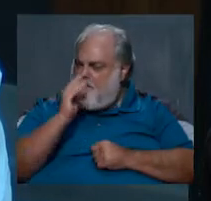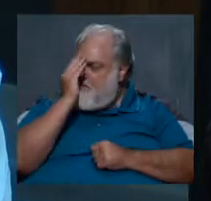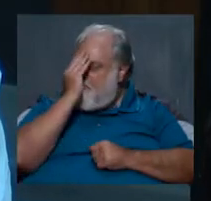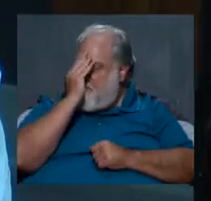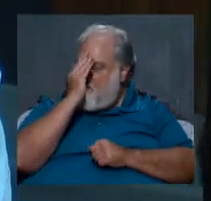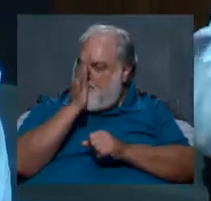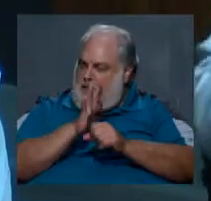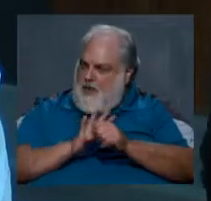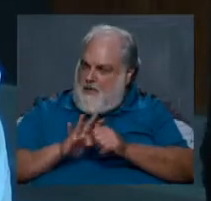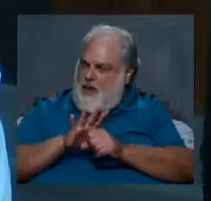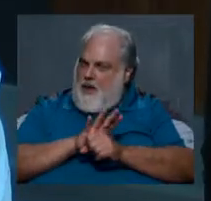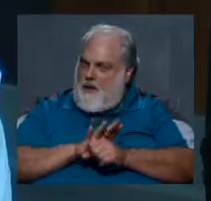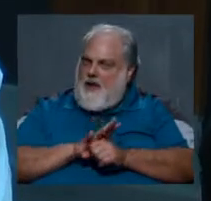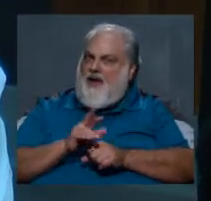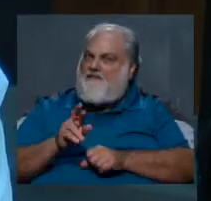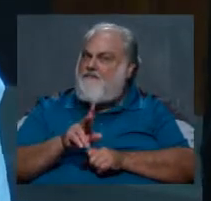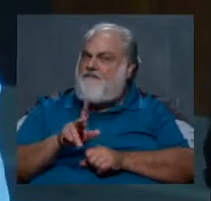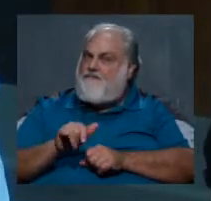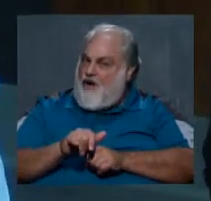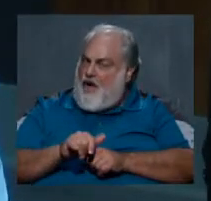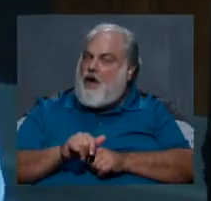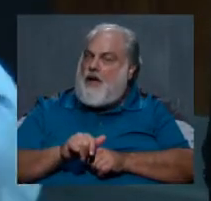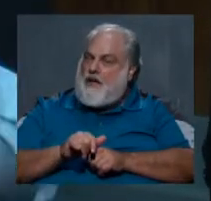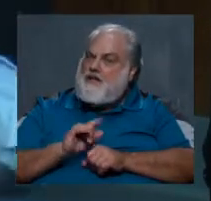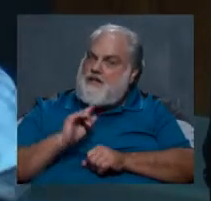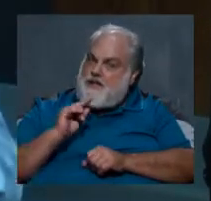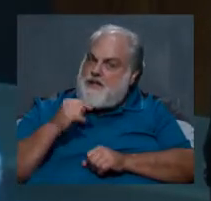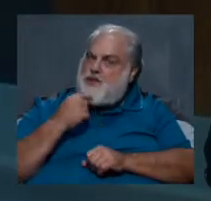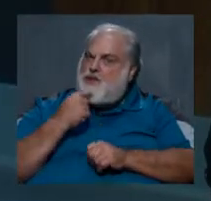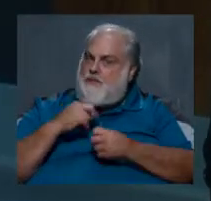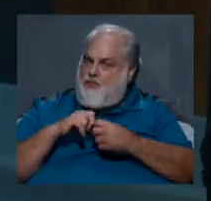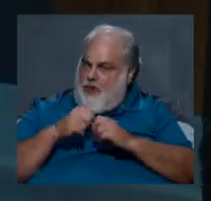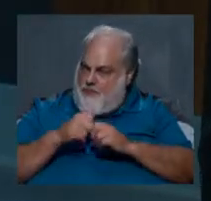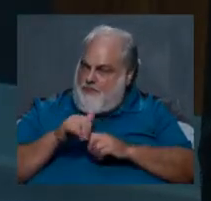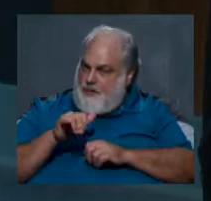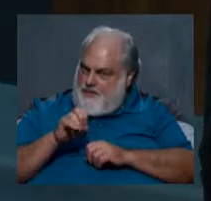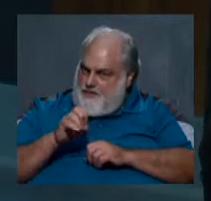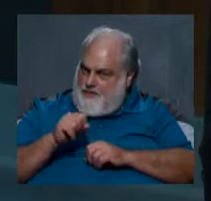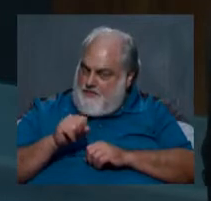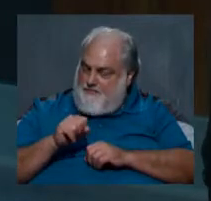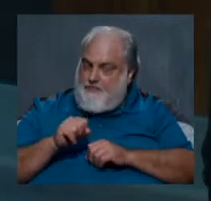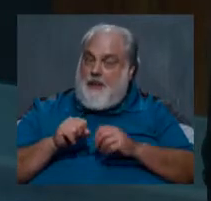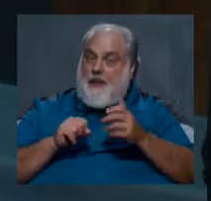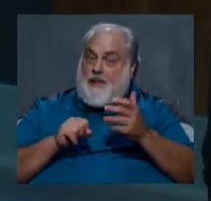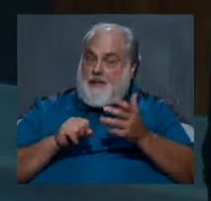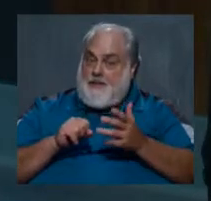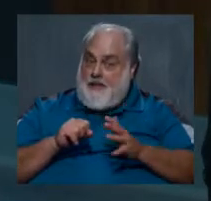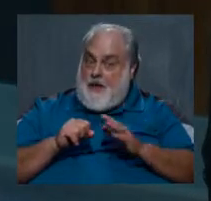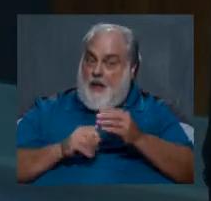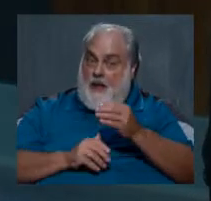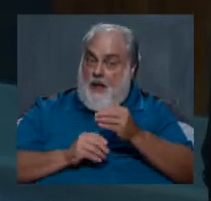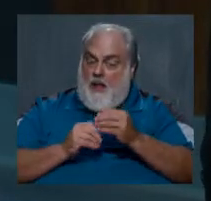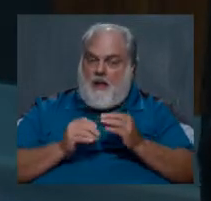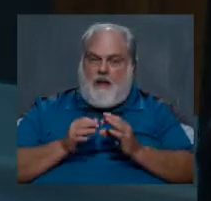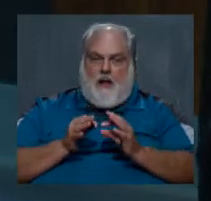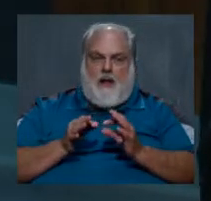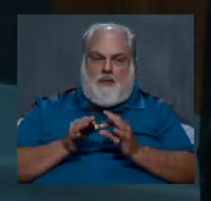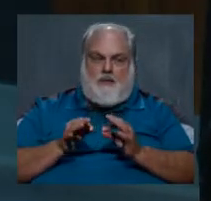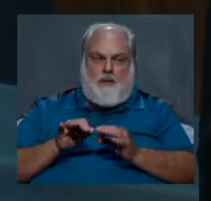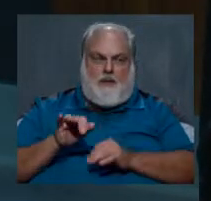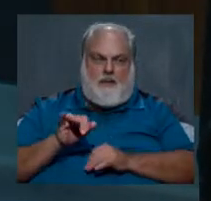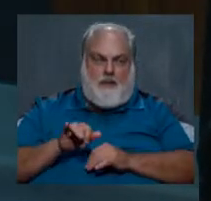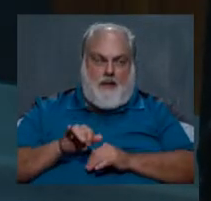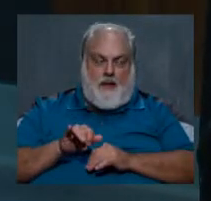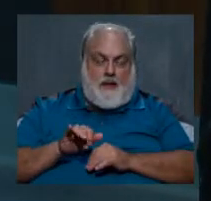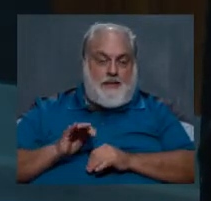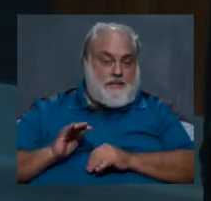there. So it is a very considerable problem. There is no doubt about that. That being said, I will say,